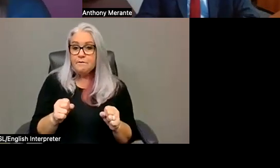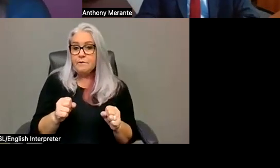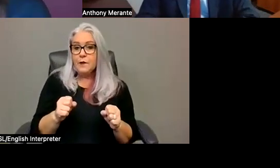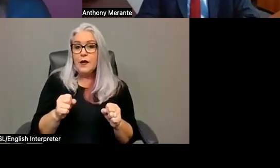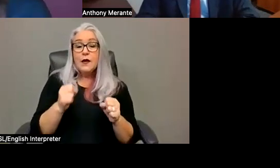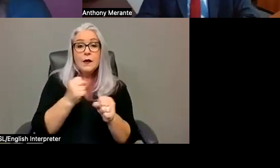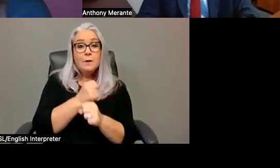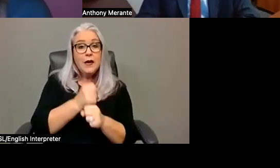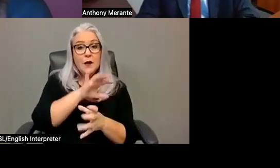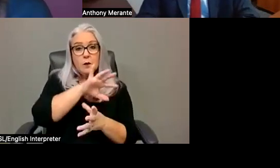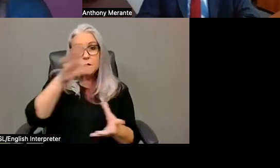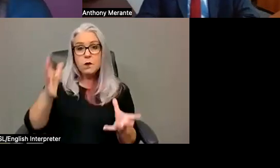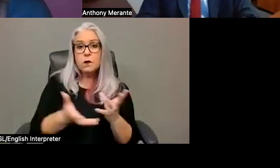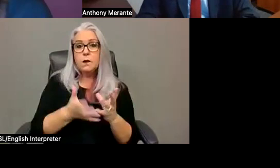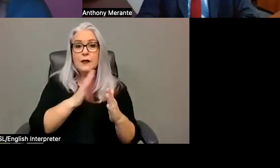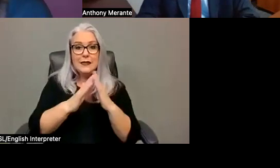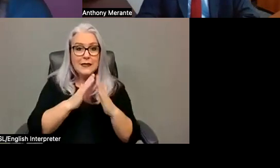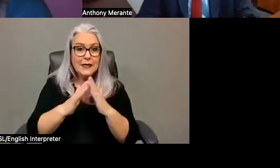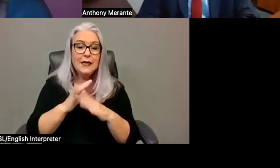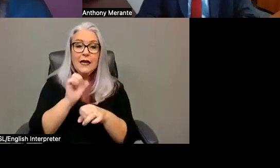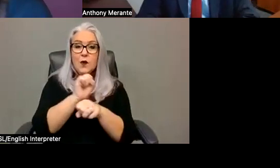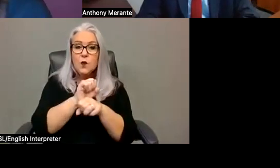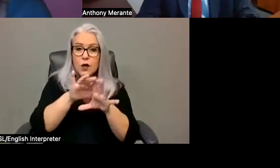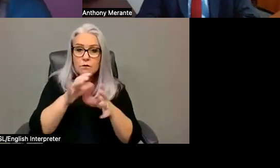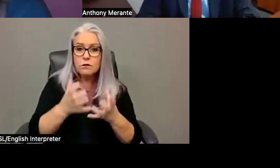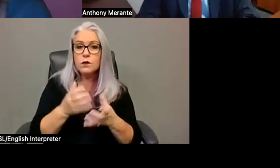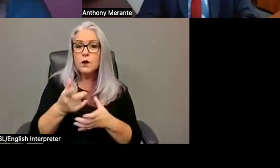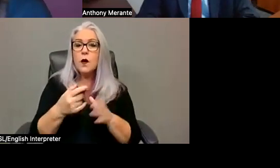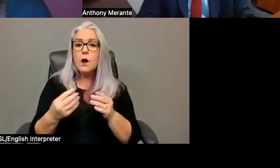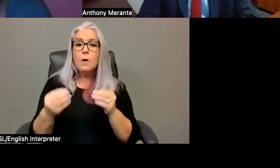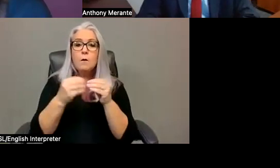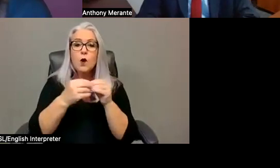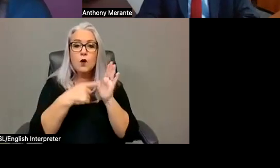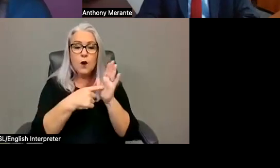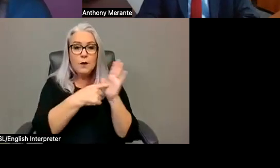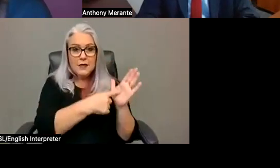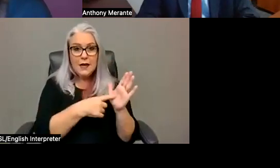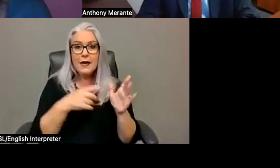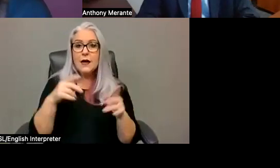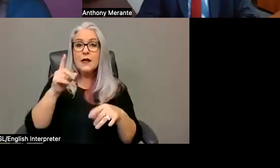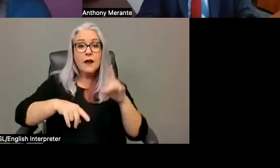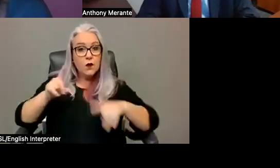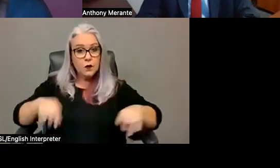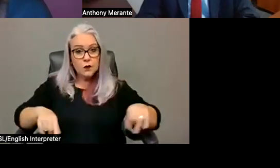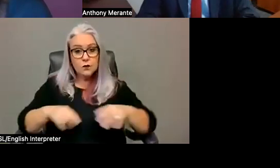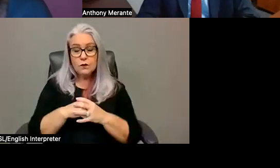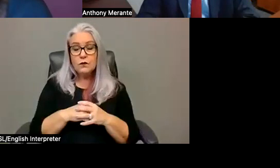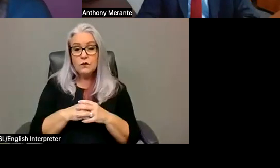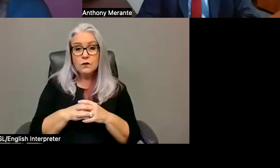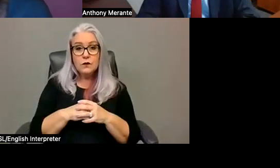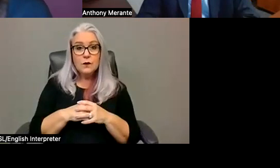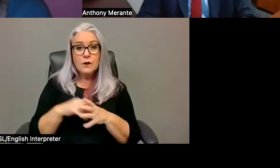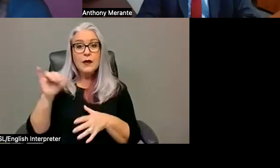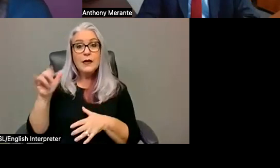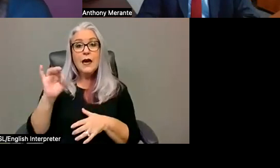city and our workforce, really be more representative of this beautiful mosaic that we have. Yonkers is one of the most diverse cities